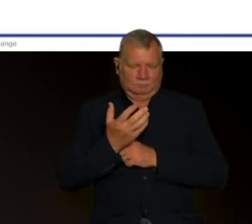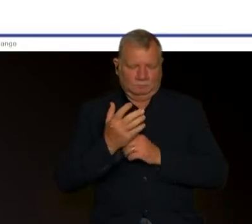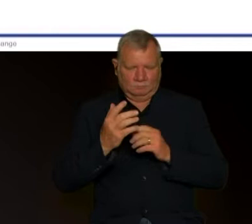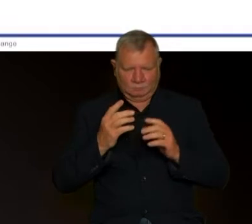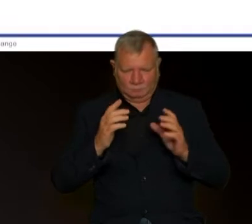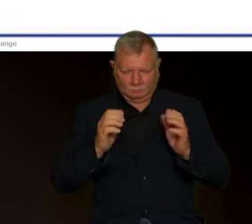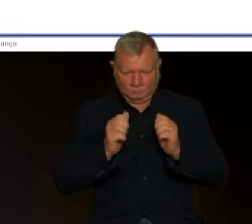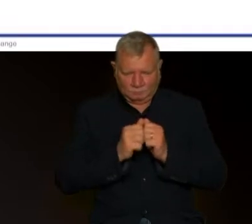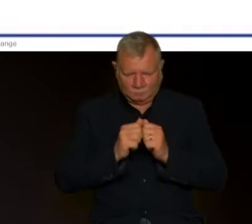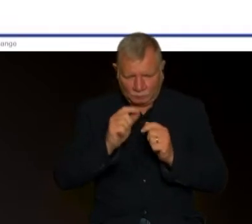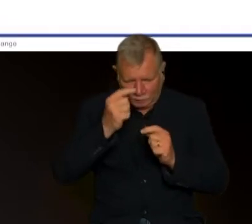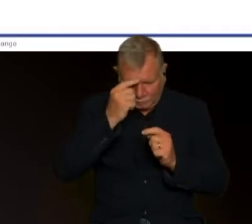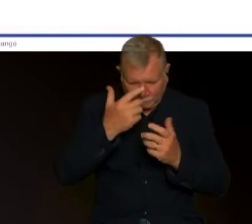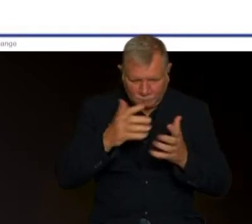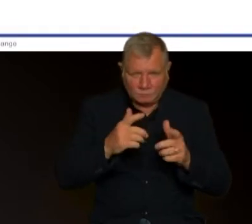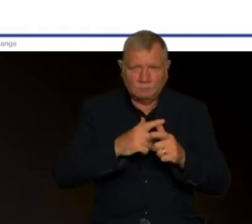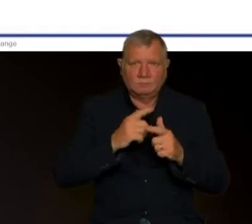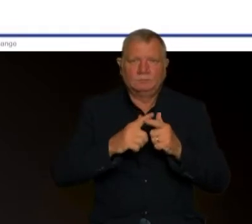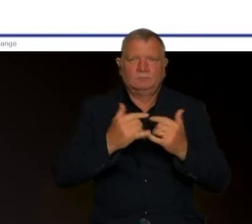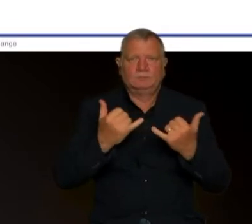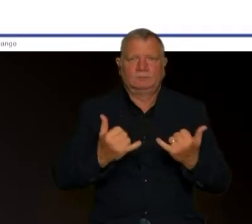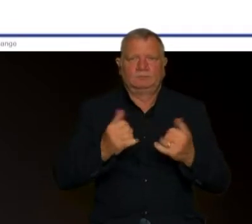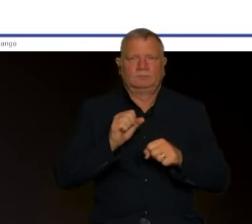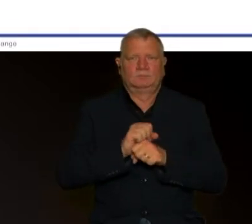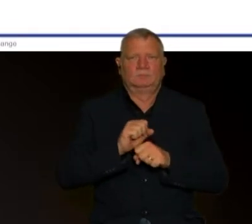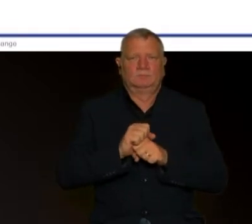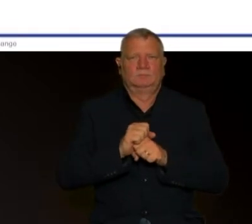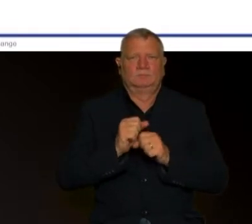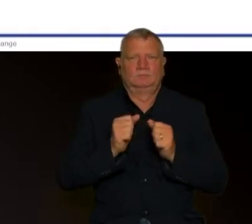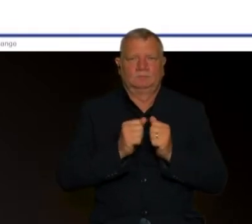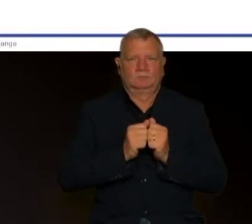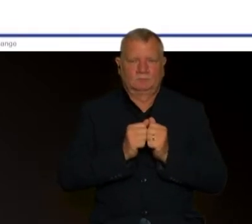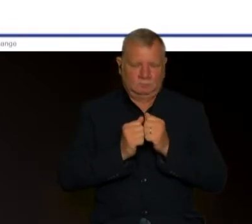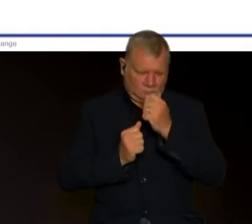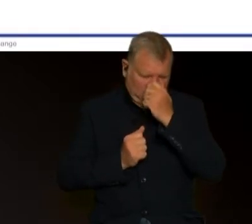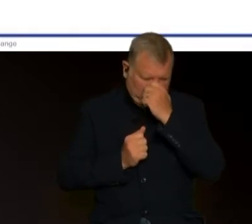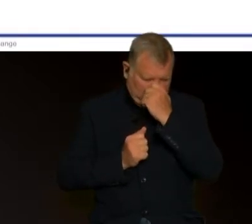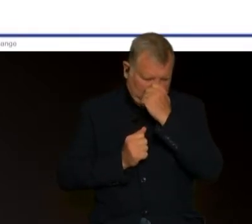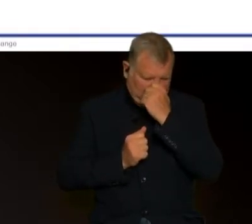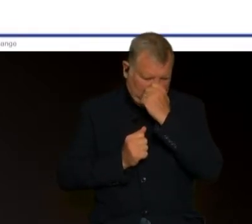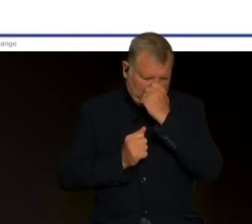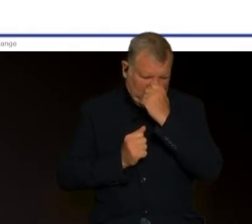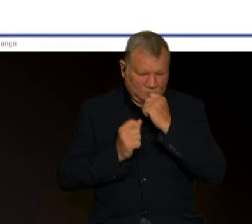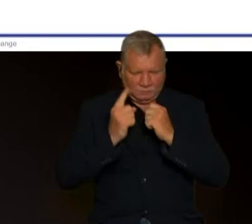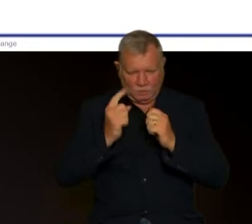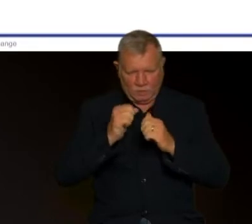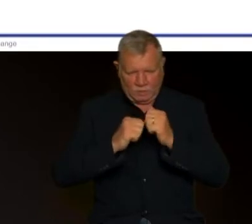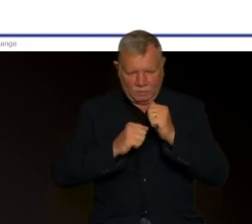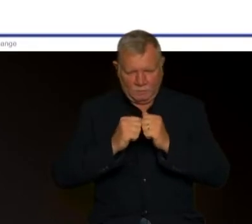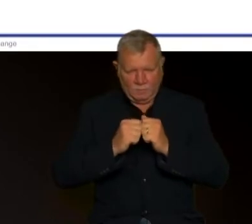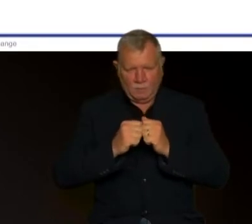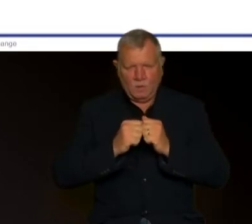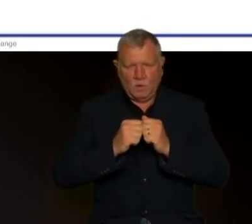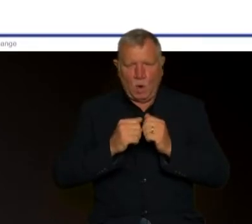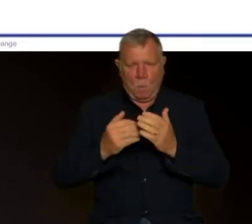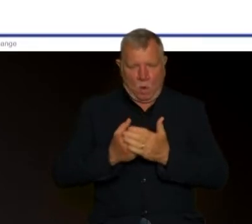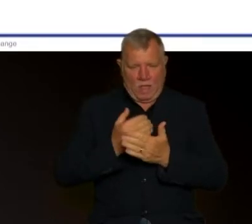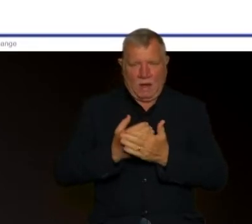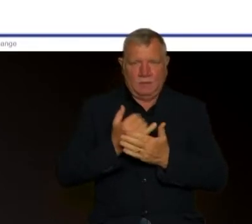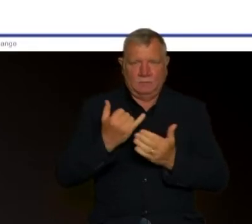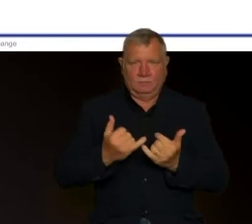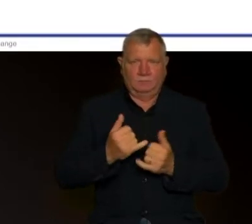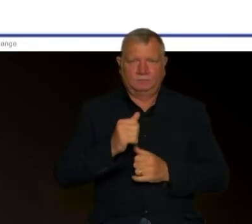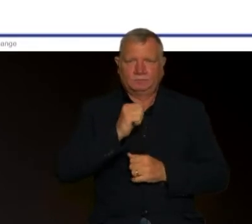got a sketch, a draft of the scales, and now we're working on a